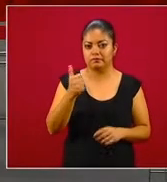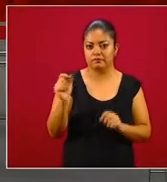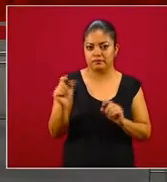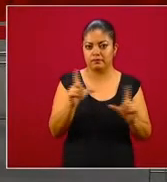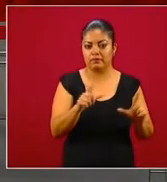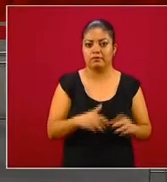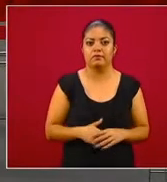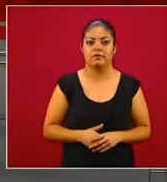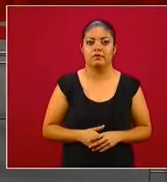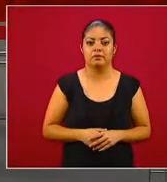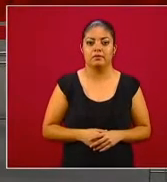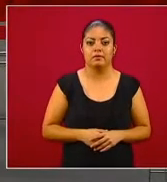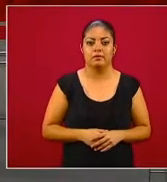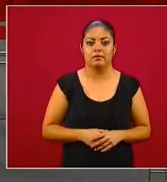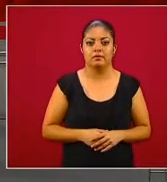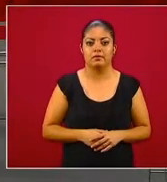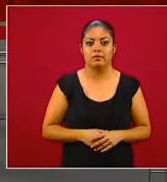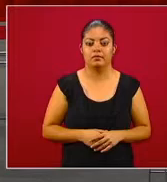please. favor.